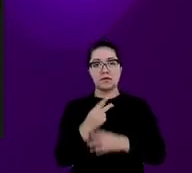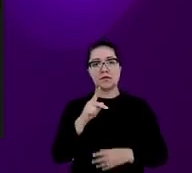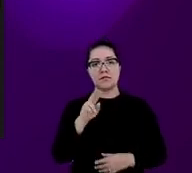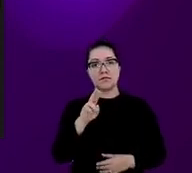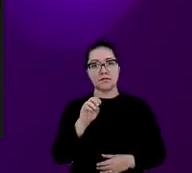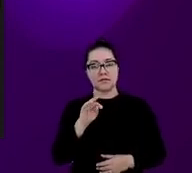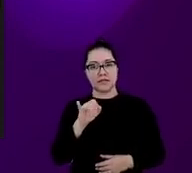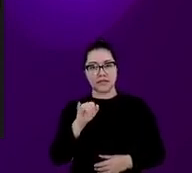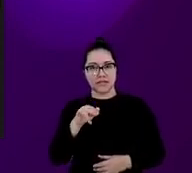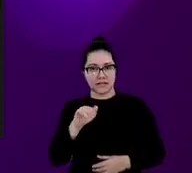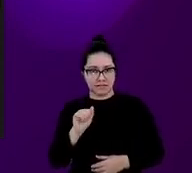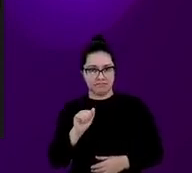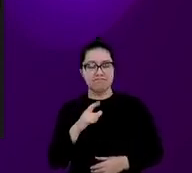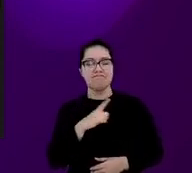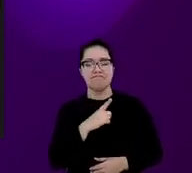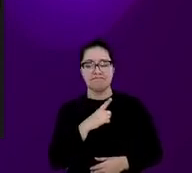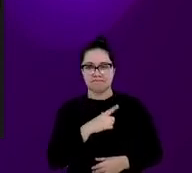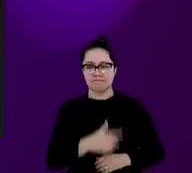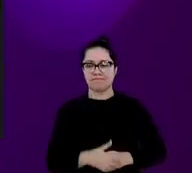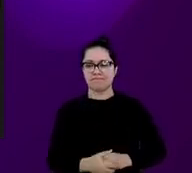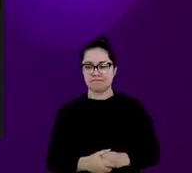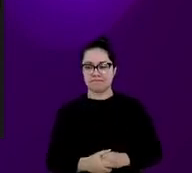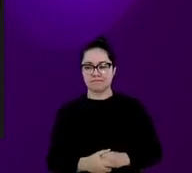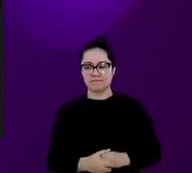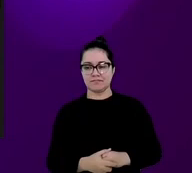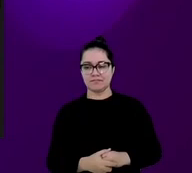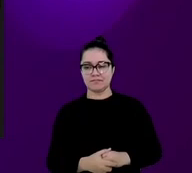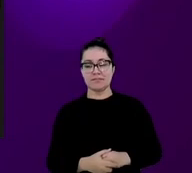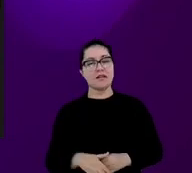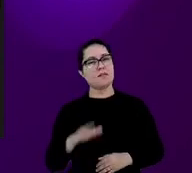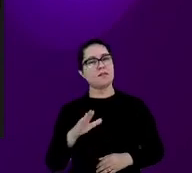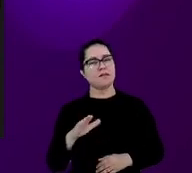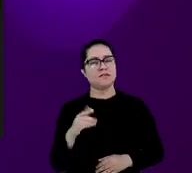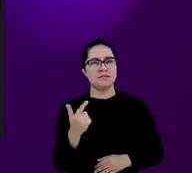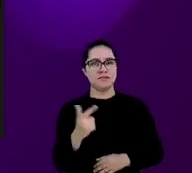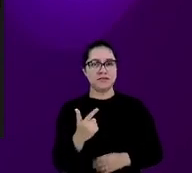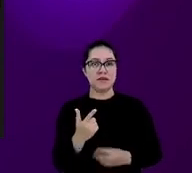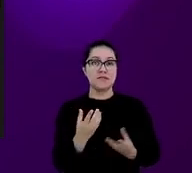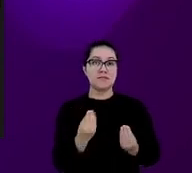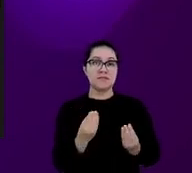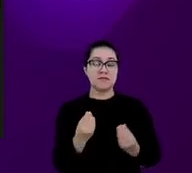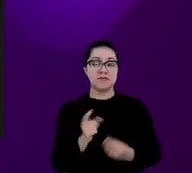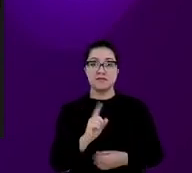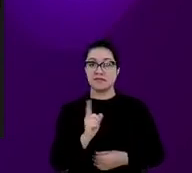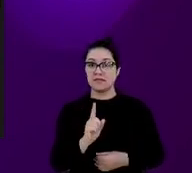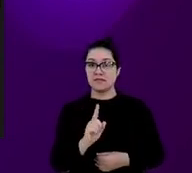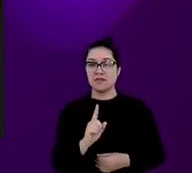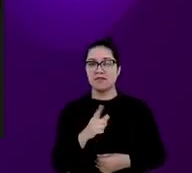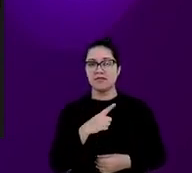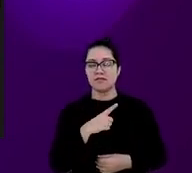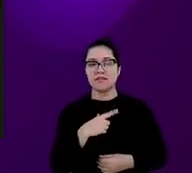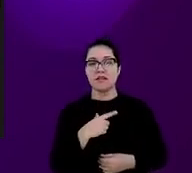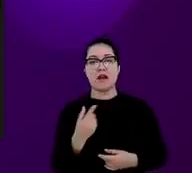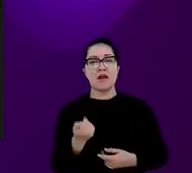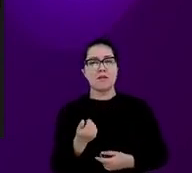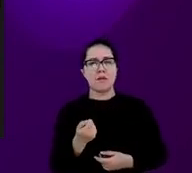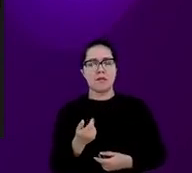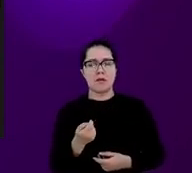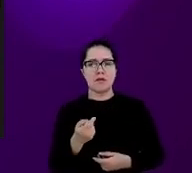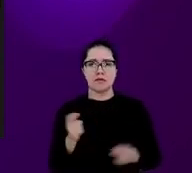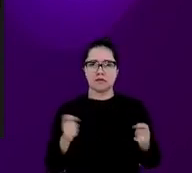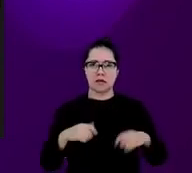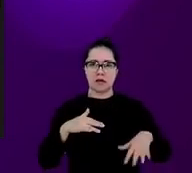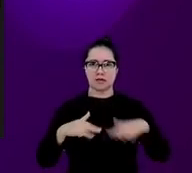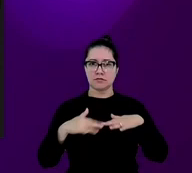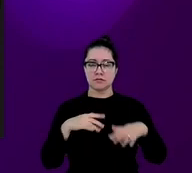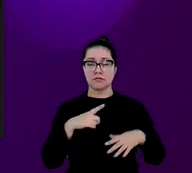not many of them, and they're not very active. So regenerating cartilage is a dream